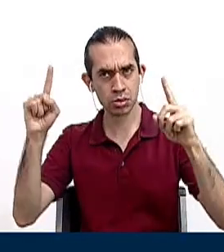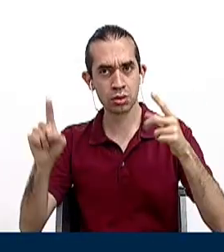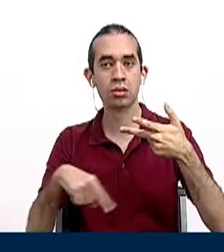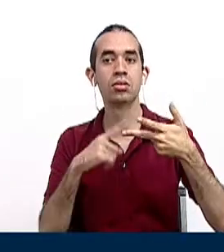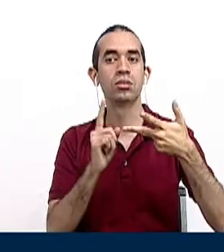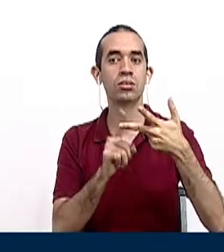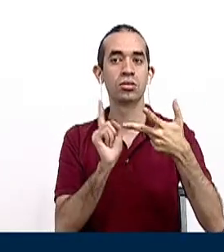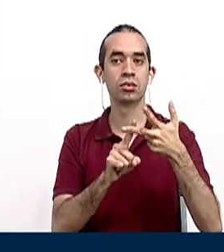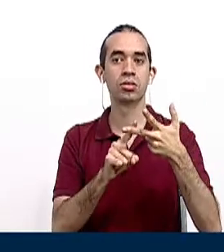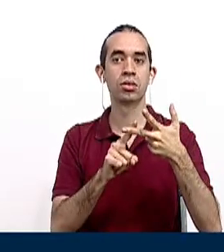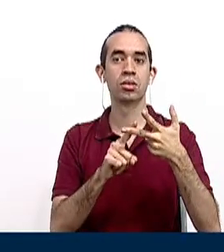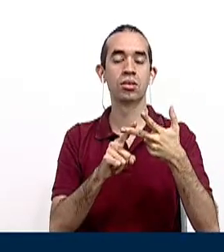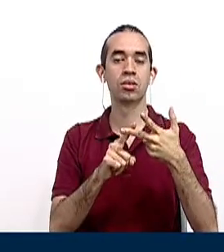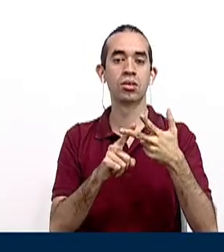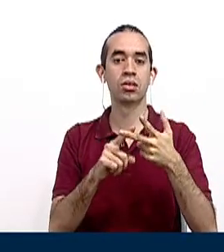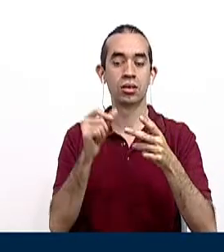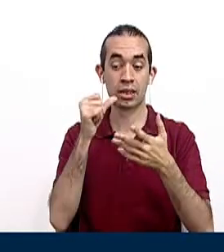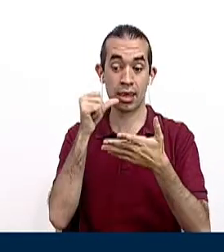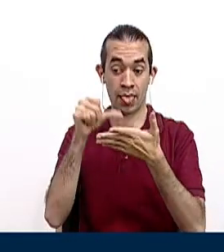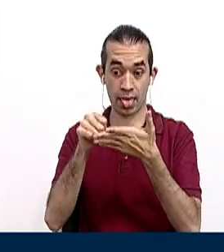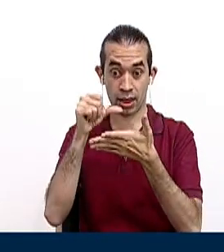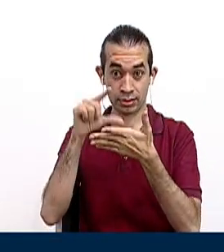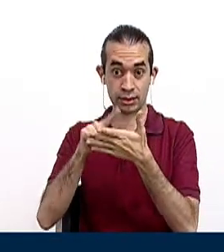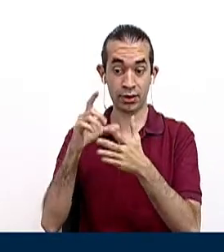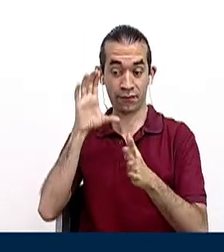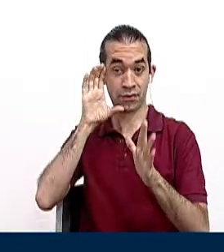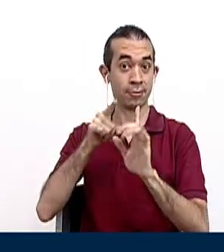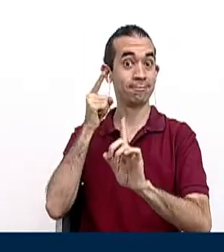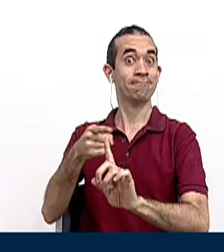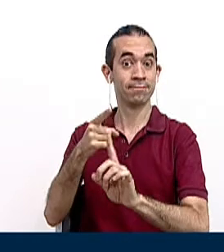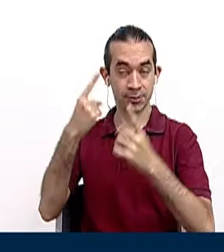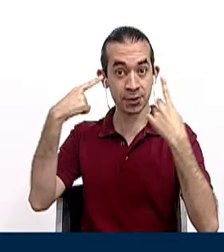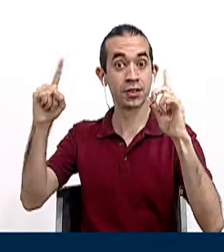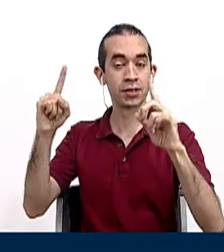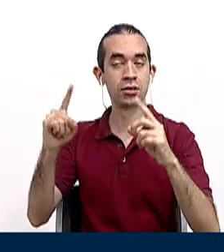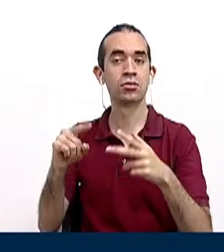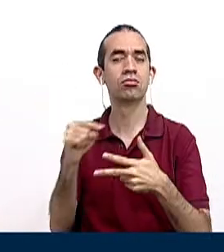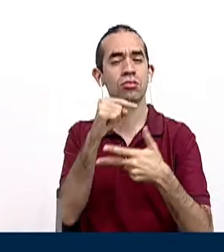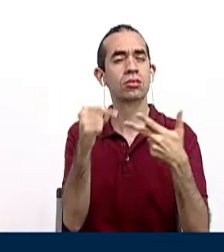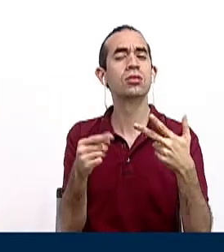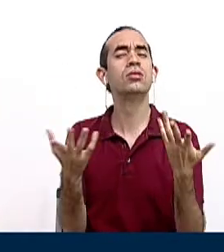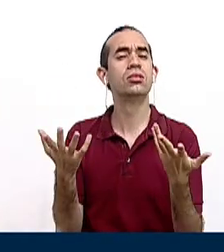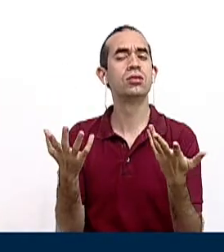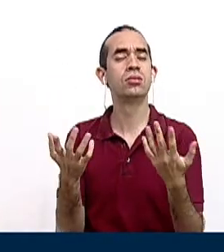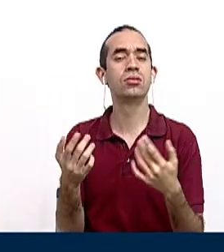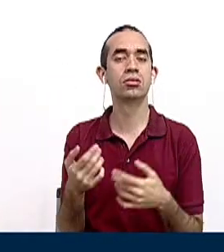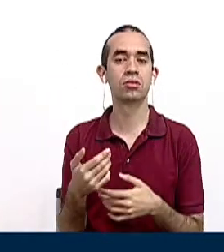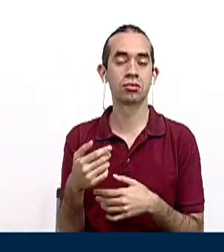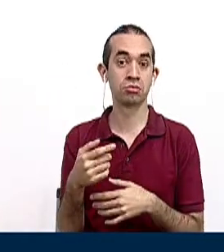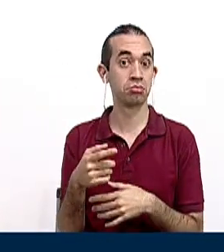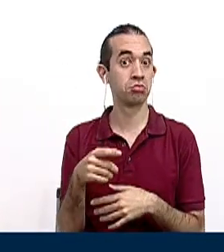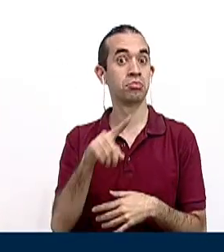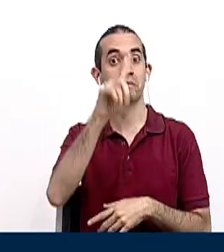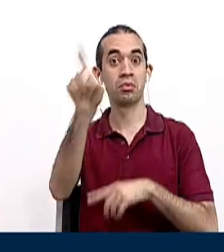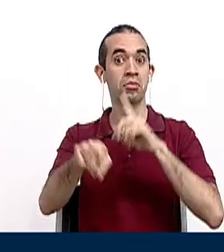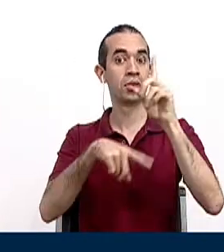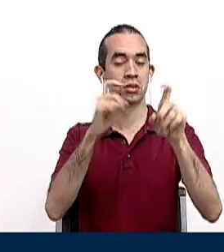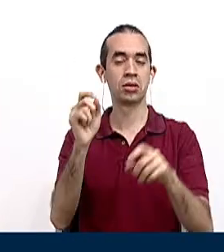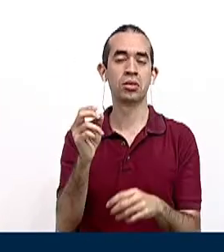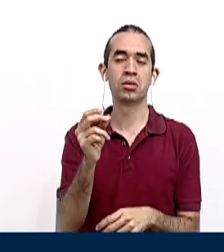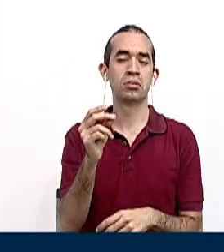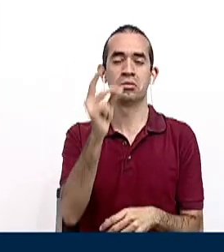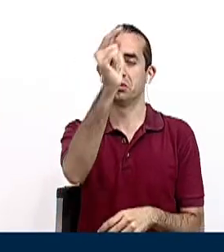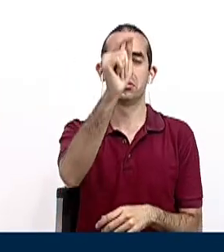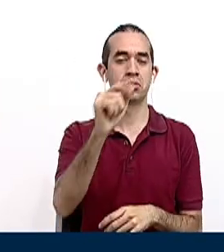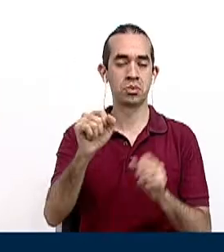to try to get their image on in a postage stamp. What is it? I'm going to leave that there a couple of seconds